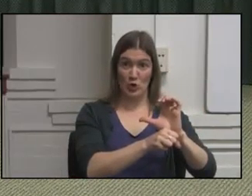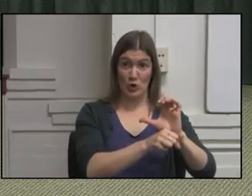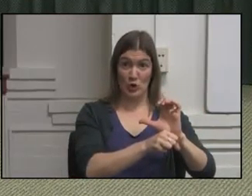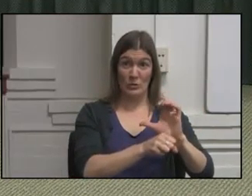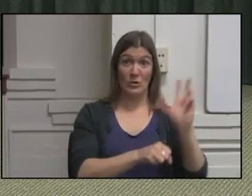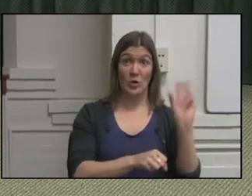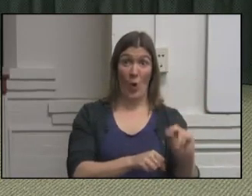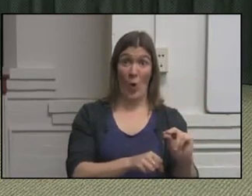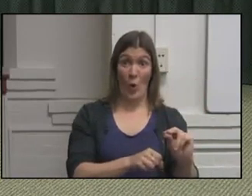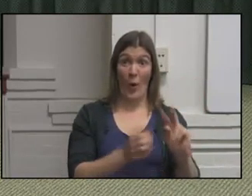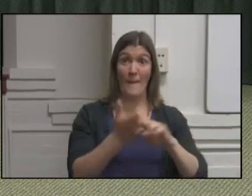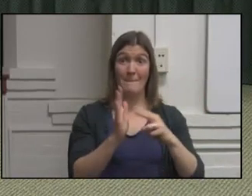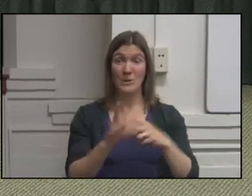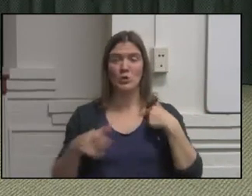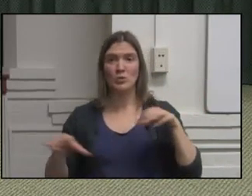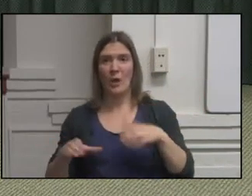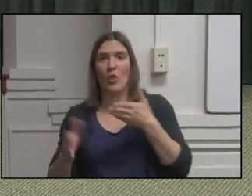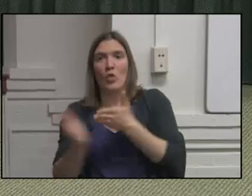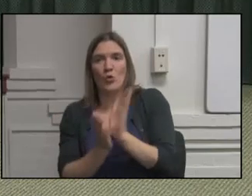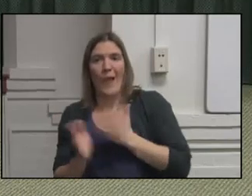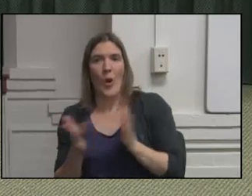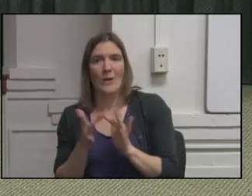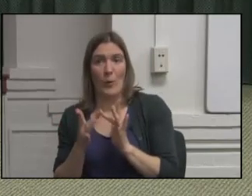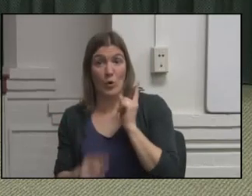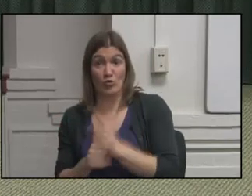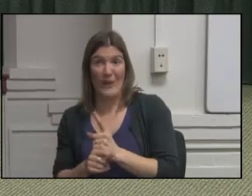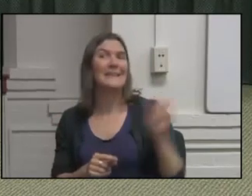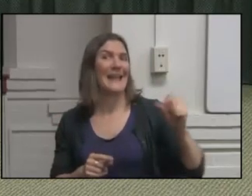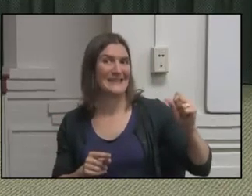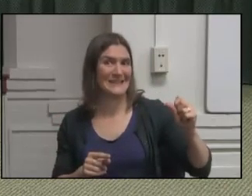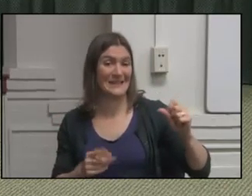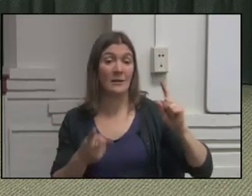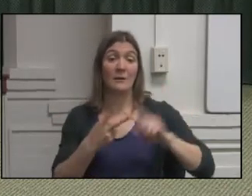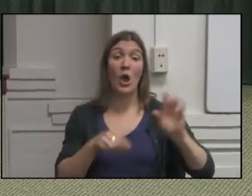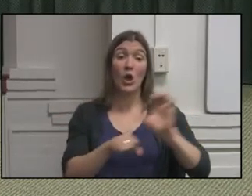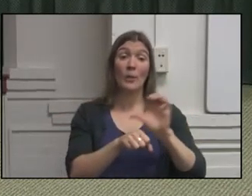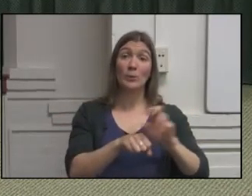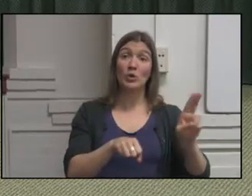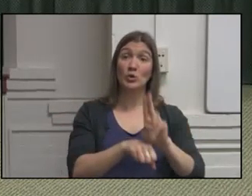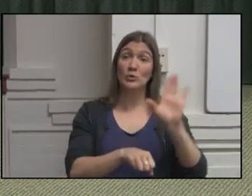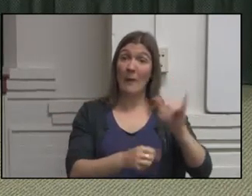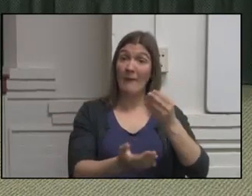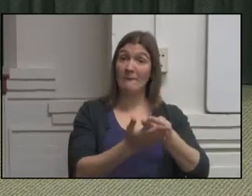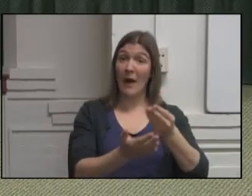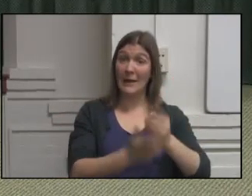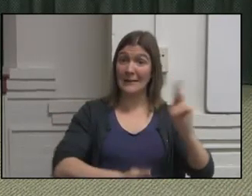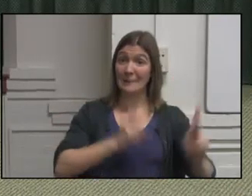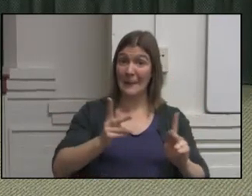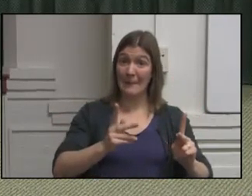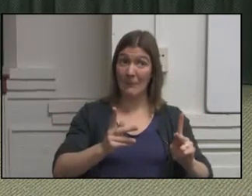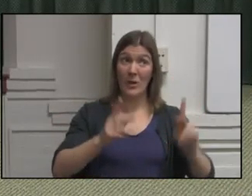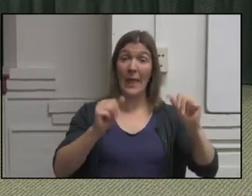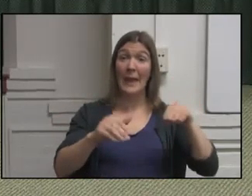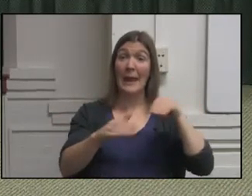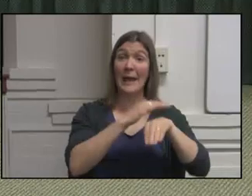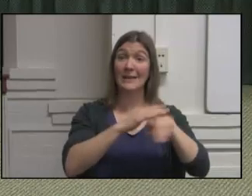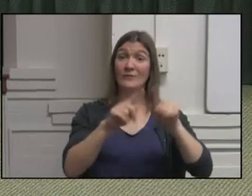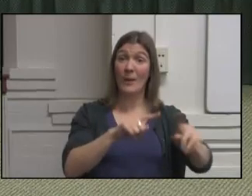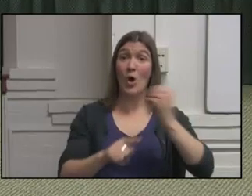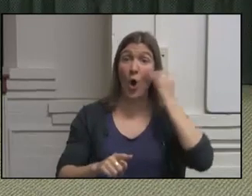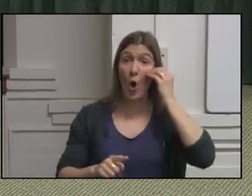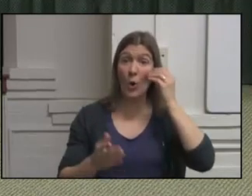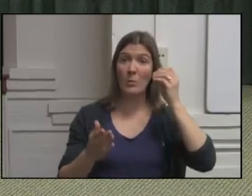no, which means it's done from a network computer. Yep. And the other ones are computers used by finance personnel accessible remotely, and that's a